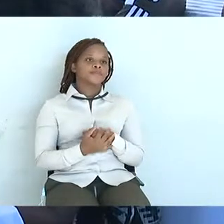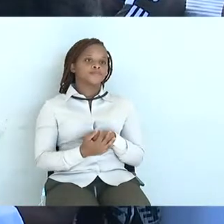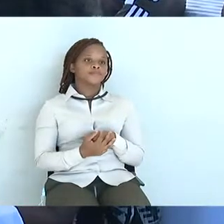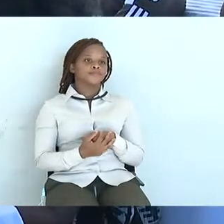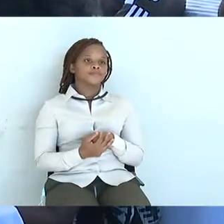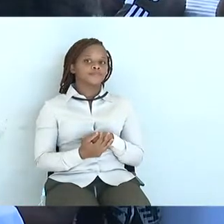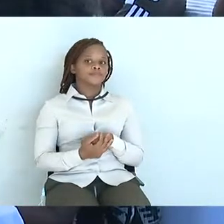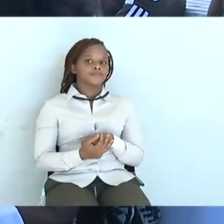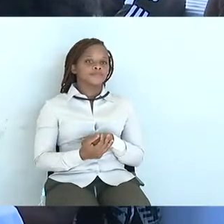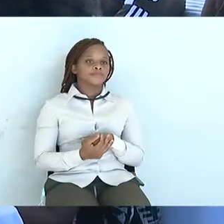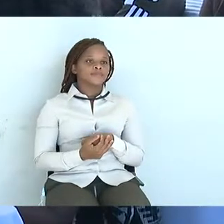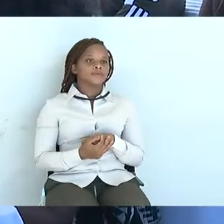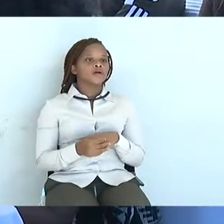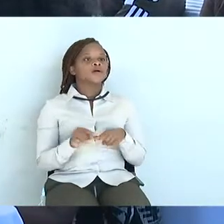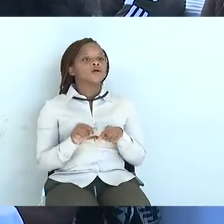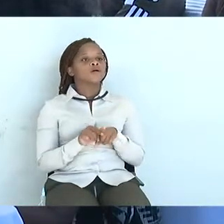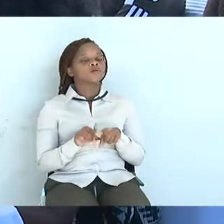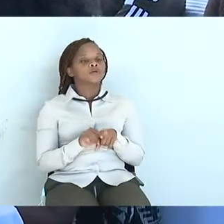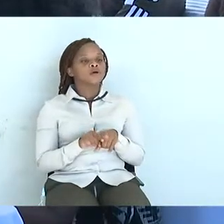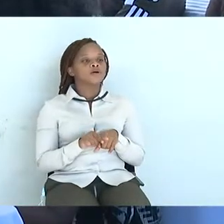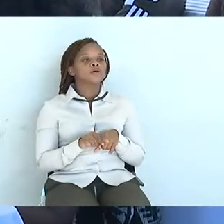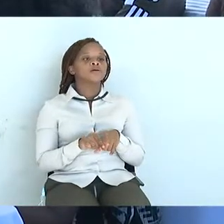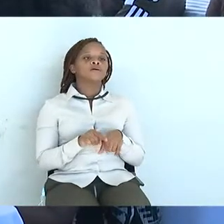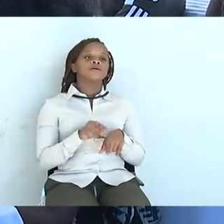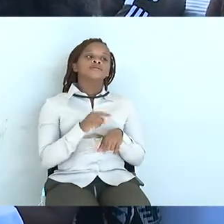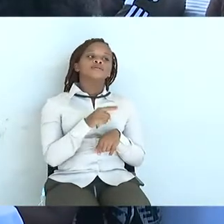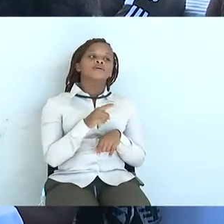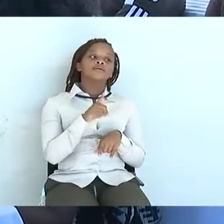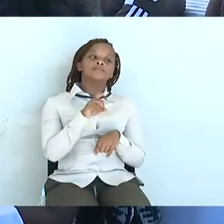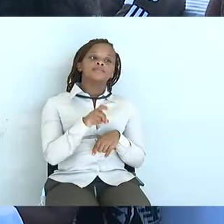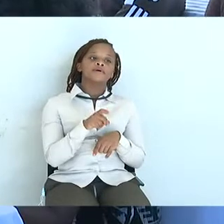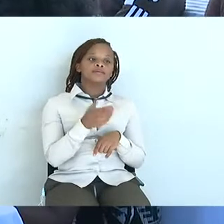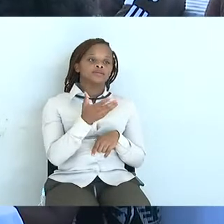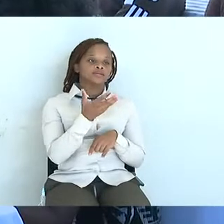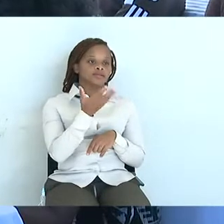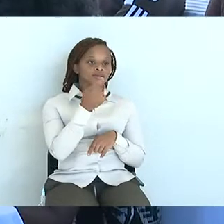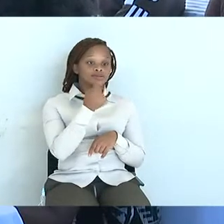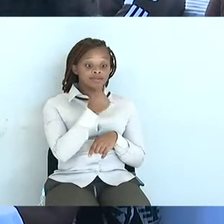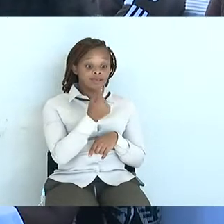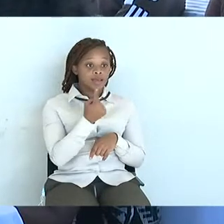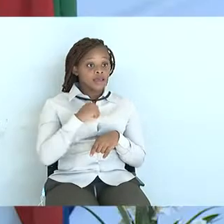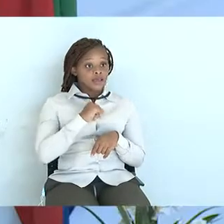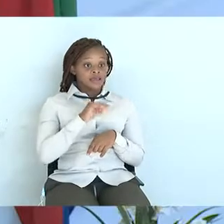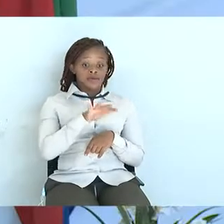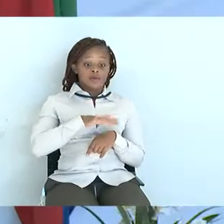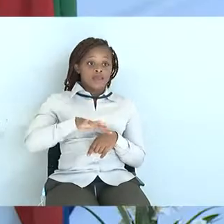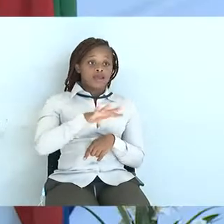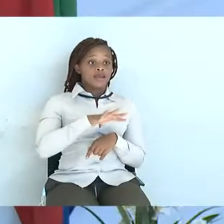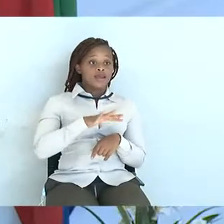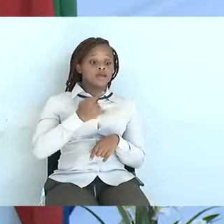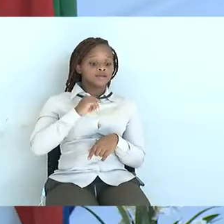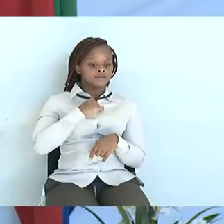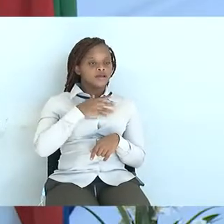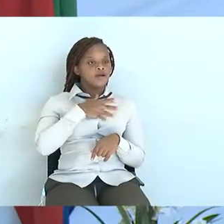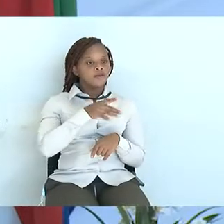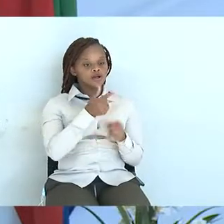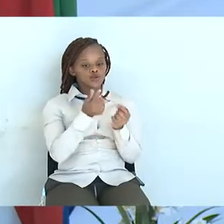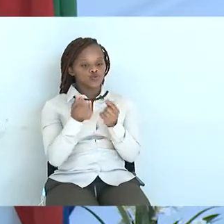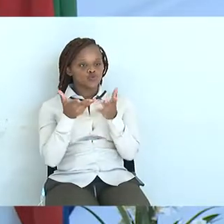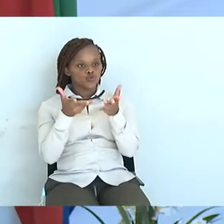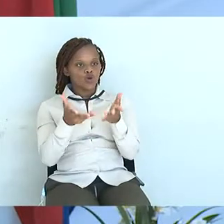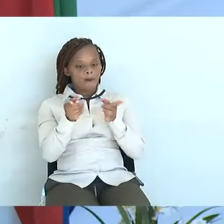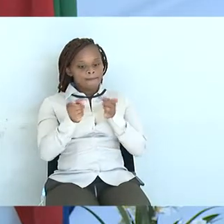conversation. They must actually be at the center of saying, in our area, this is how we want to participate in the renewable energy